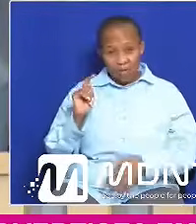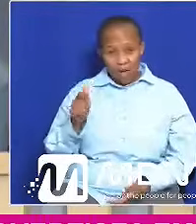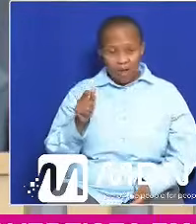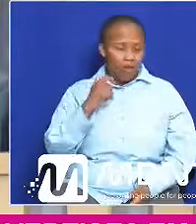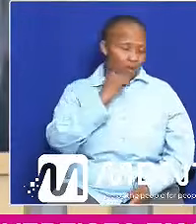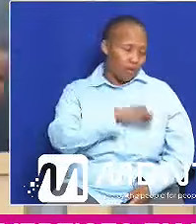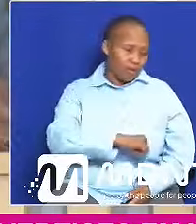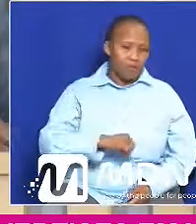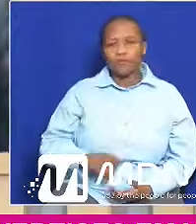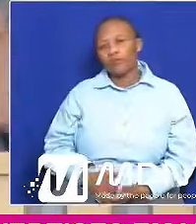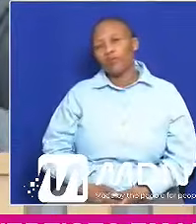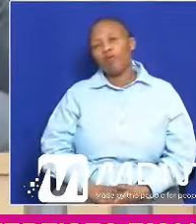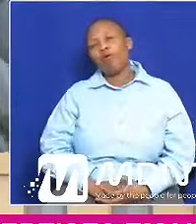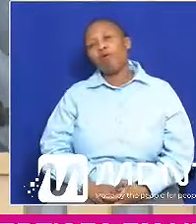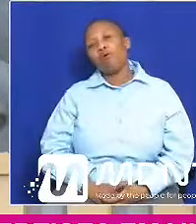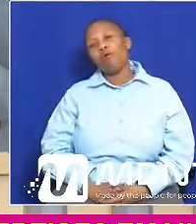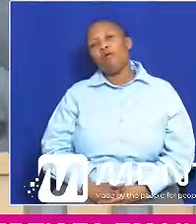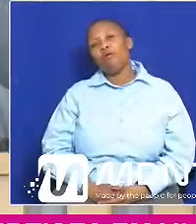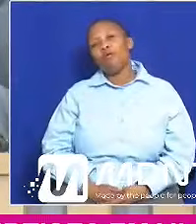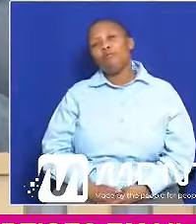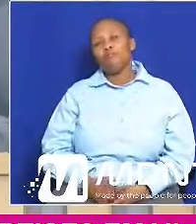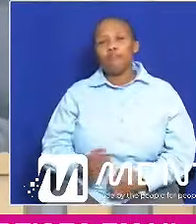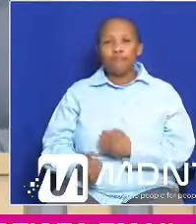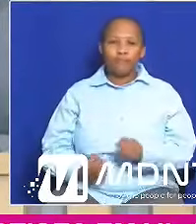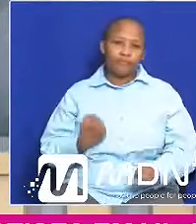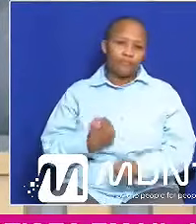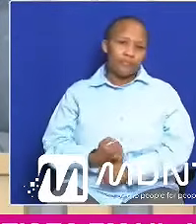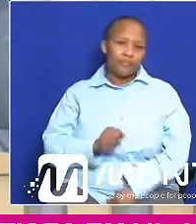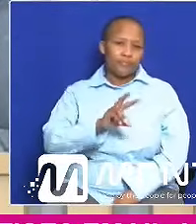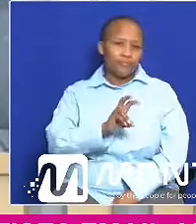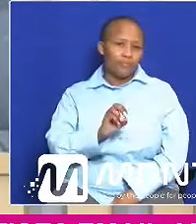And if it was in 2024, then it would have been repaid